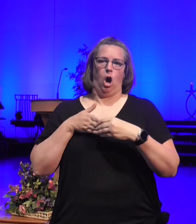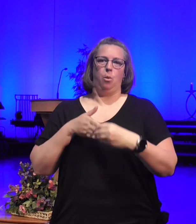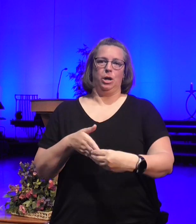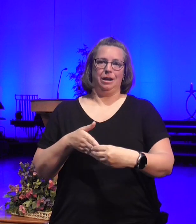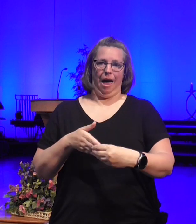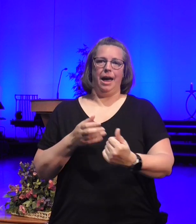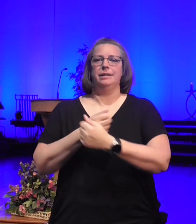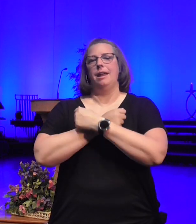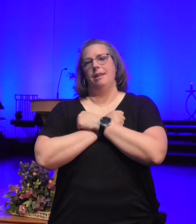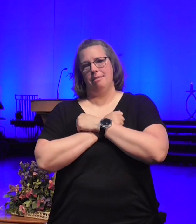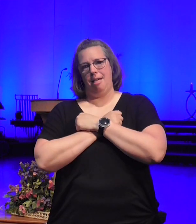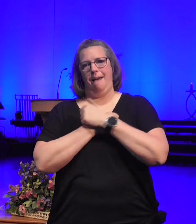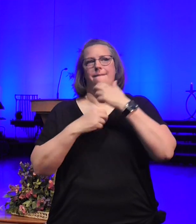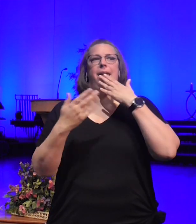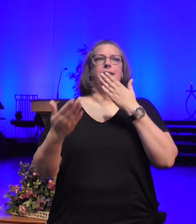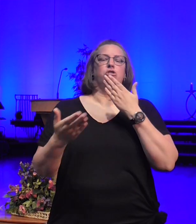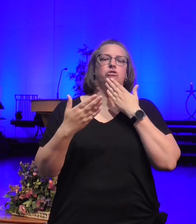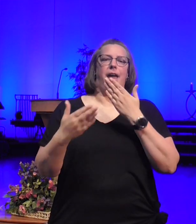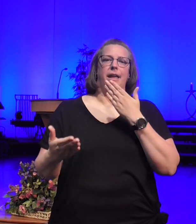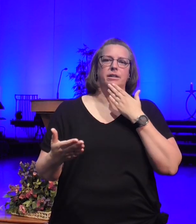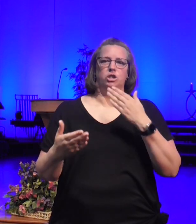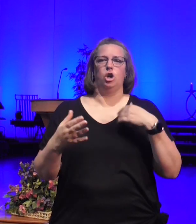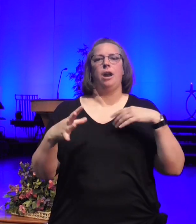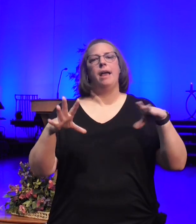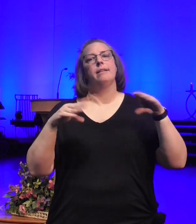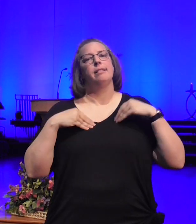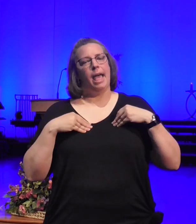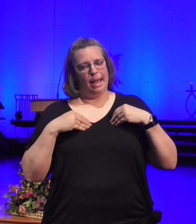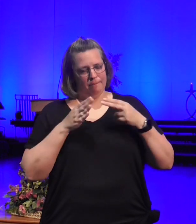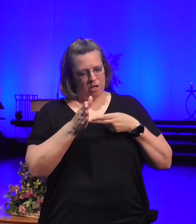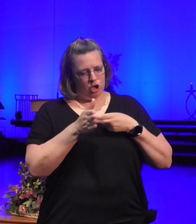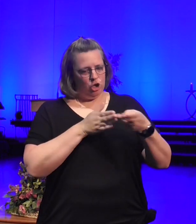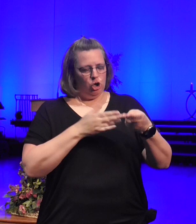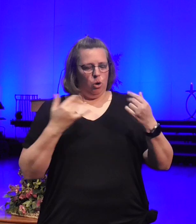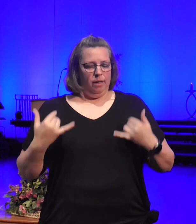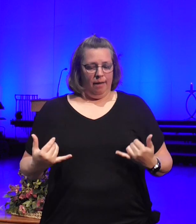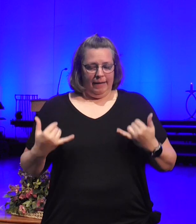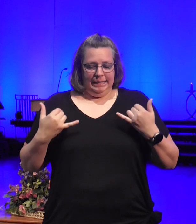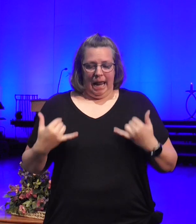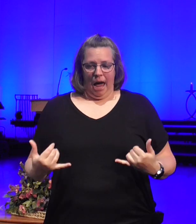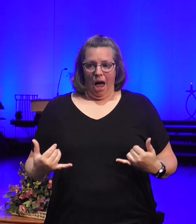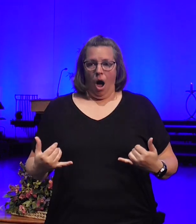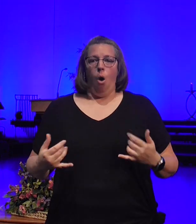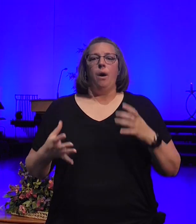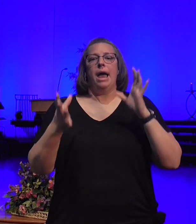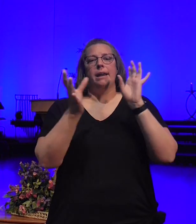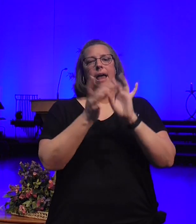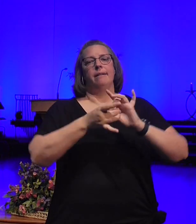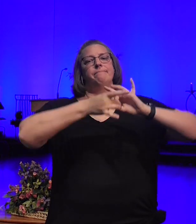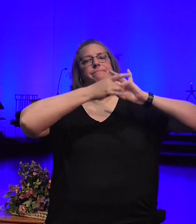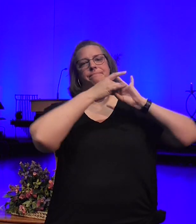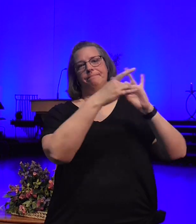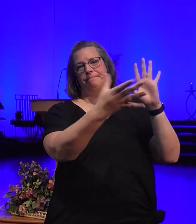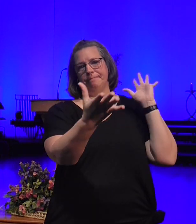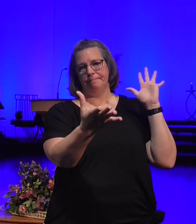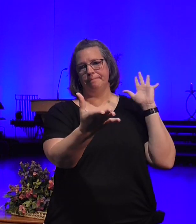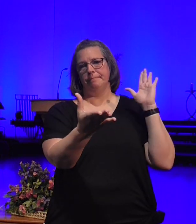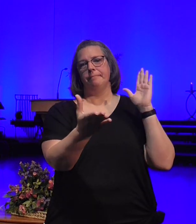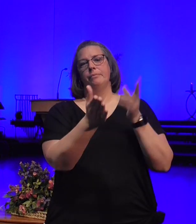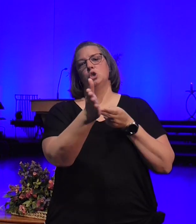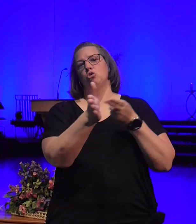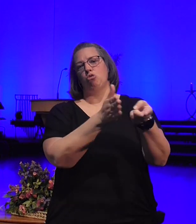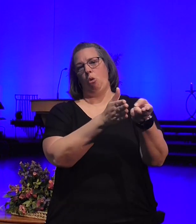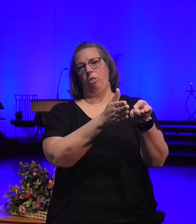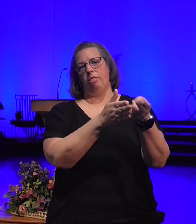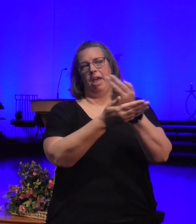In love and gratitude, I claim this is the truth of us now, and I let it be the truth